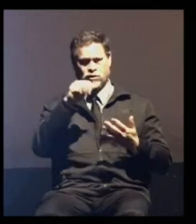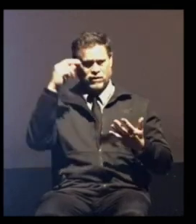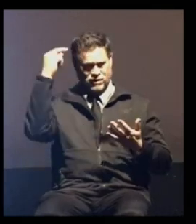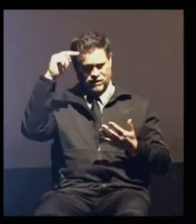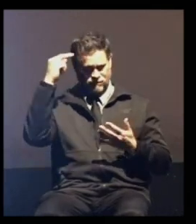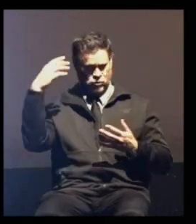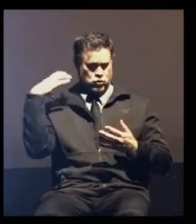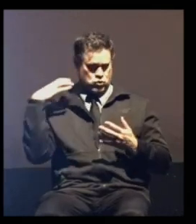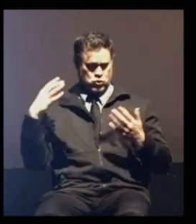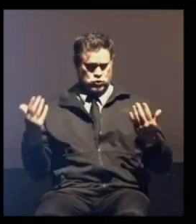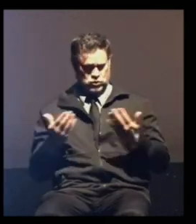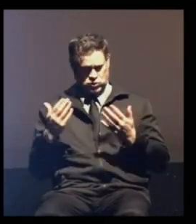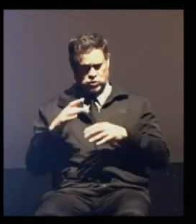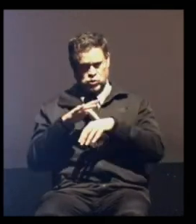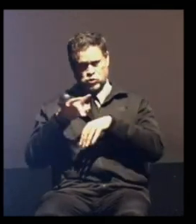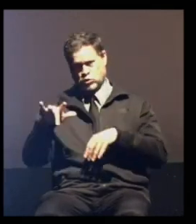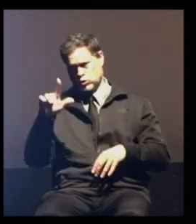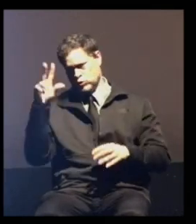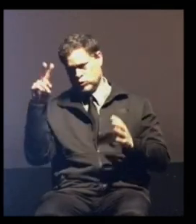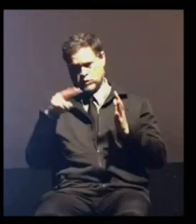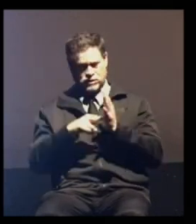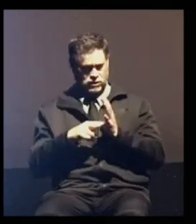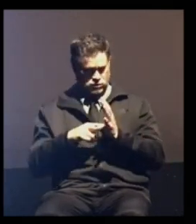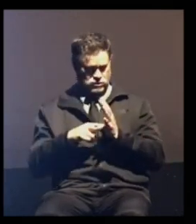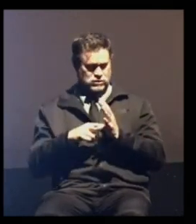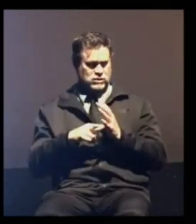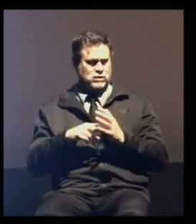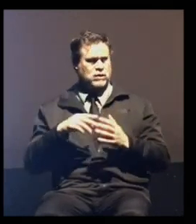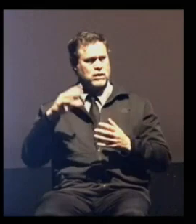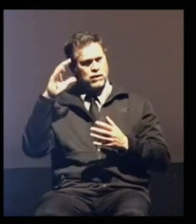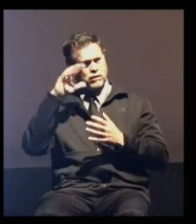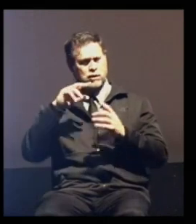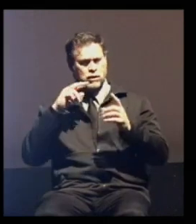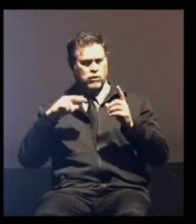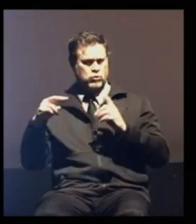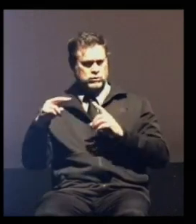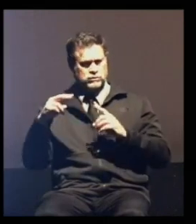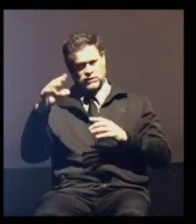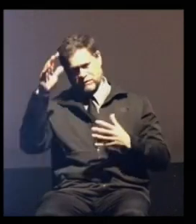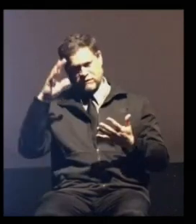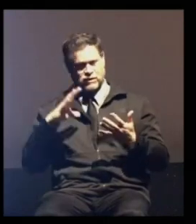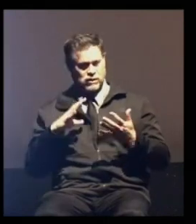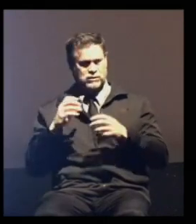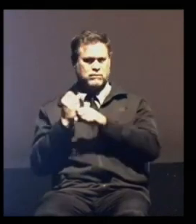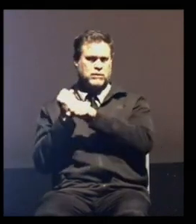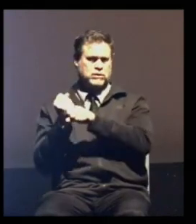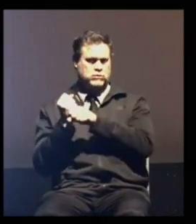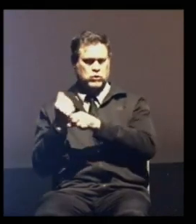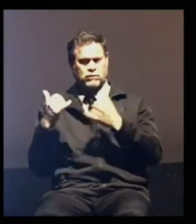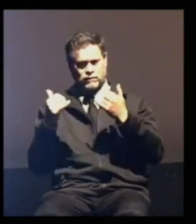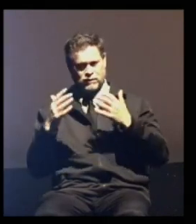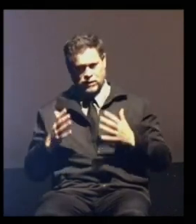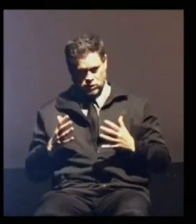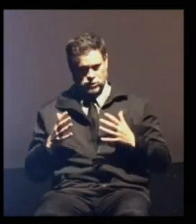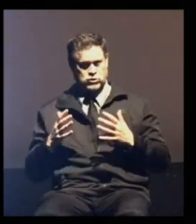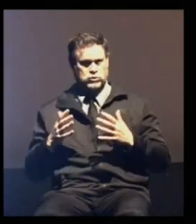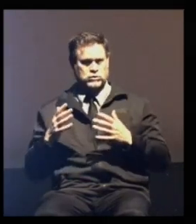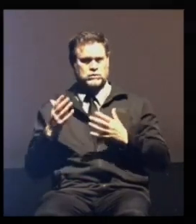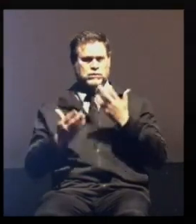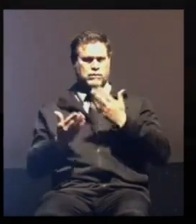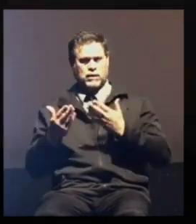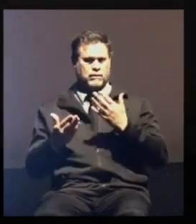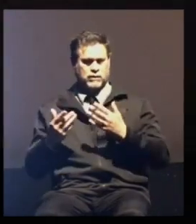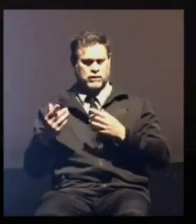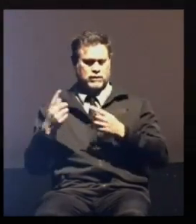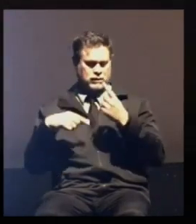who coached here in the early 2000s. And I think we have a couple of prospective guys, a baseball player that might be coming in